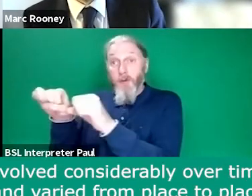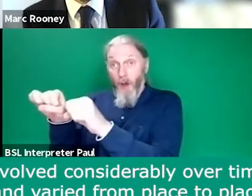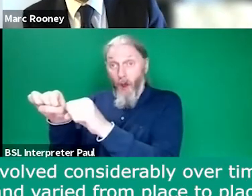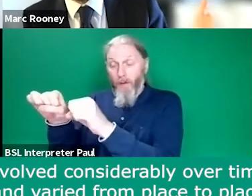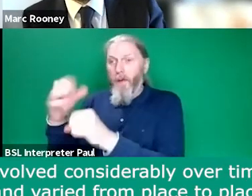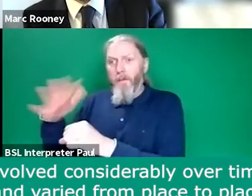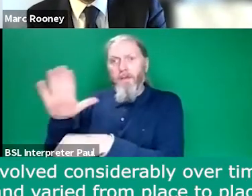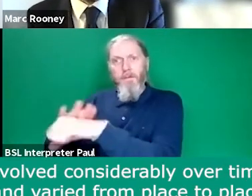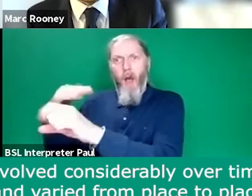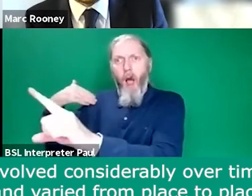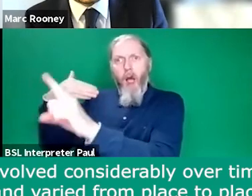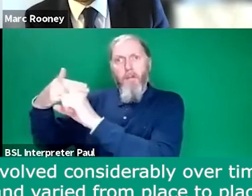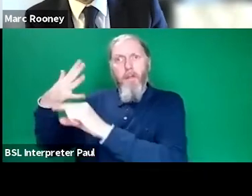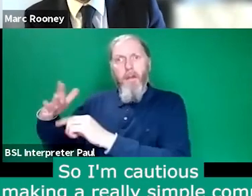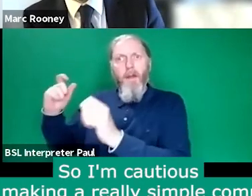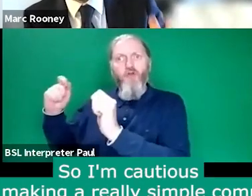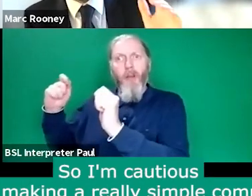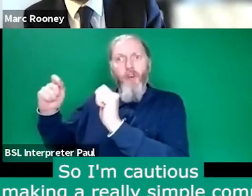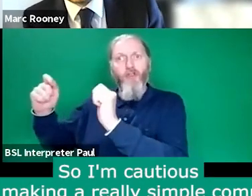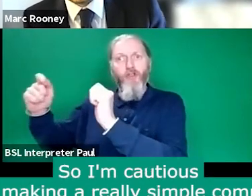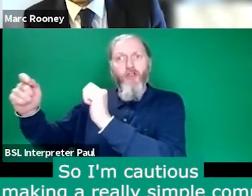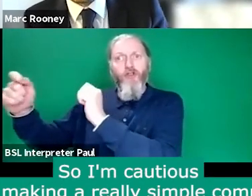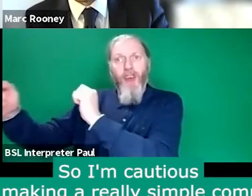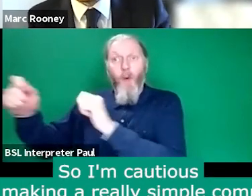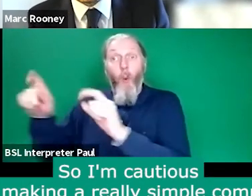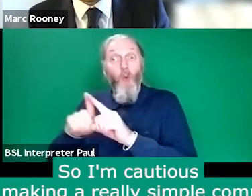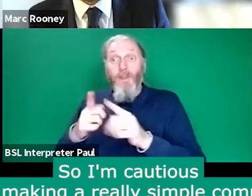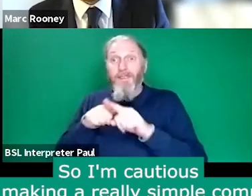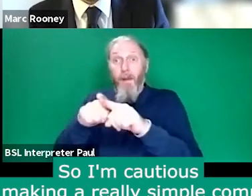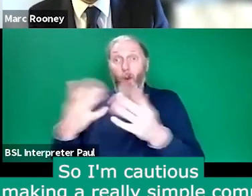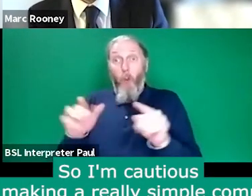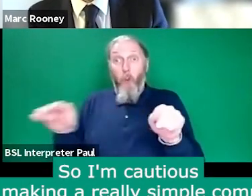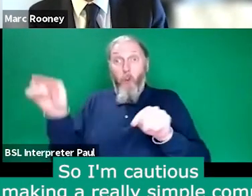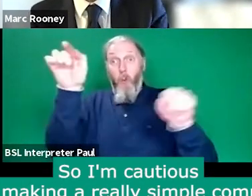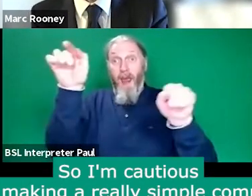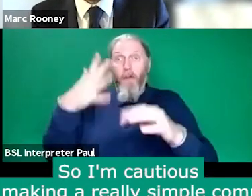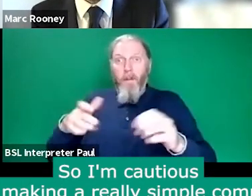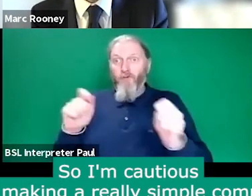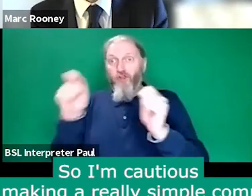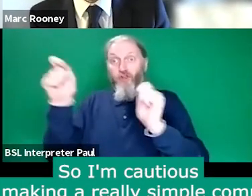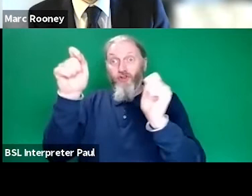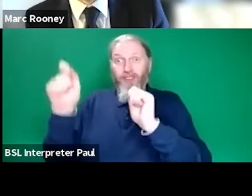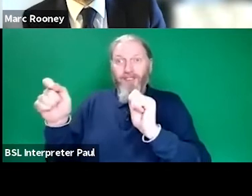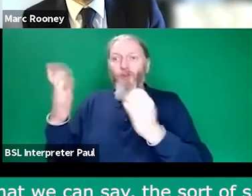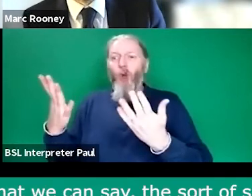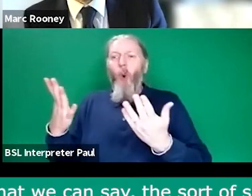time and varied a lot from place to place. So, you know, I'm cautious about making a really simple